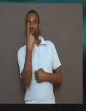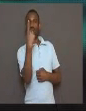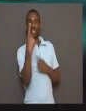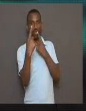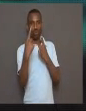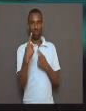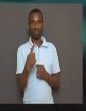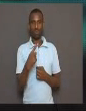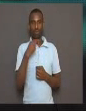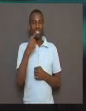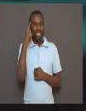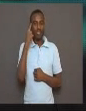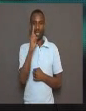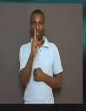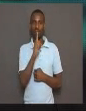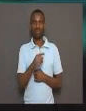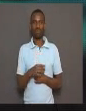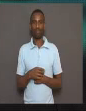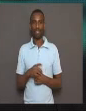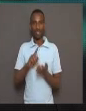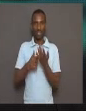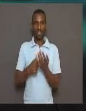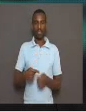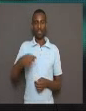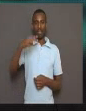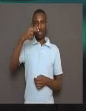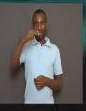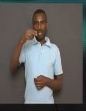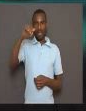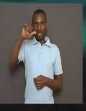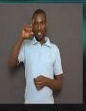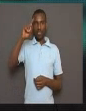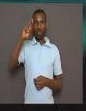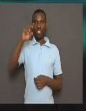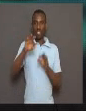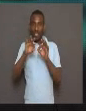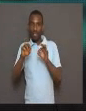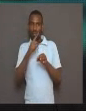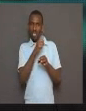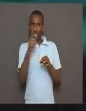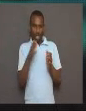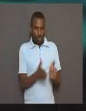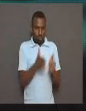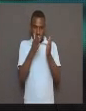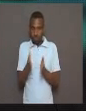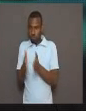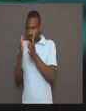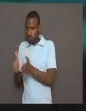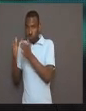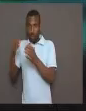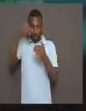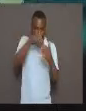If you were to put a hydrometer in each container, can you predict the